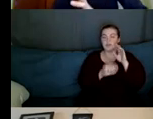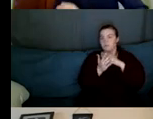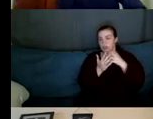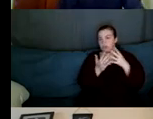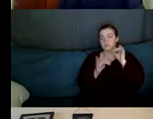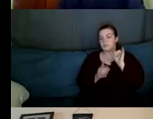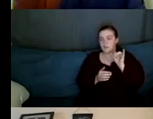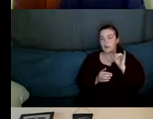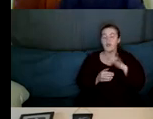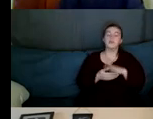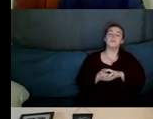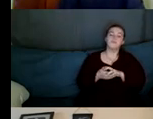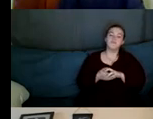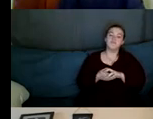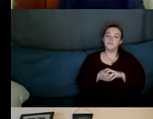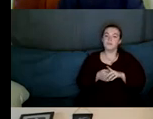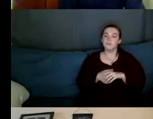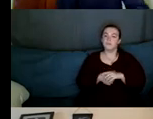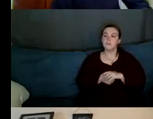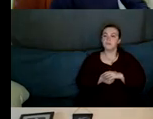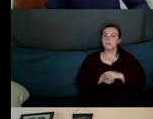product that would do the same thing.